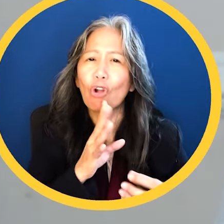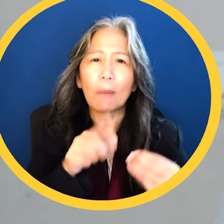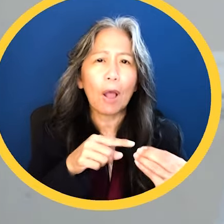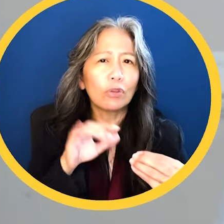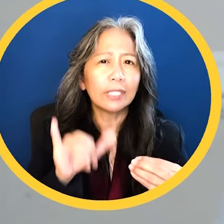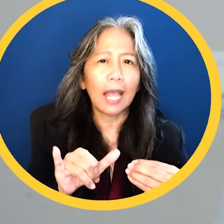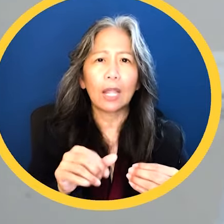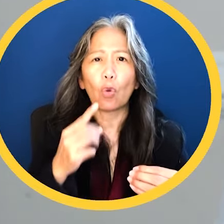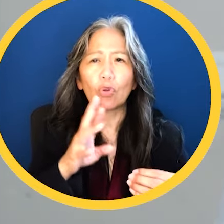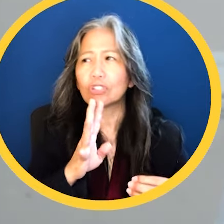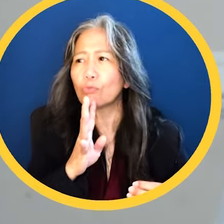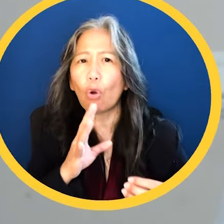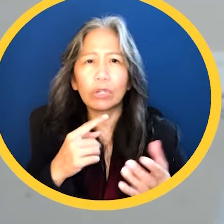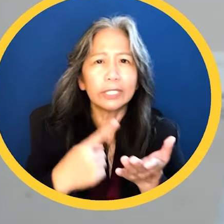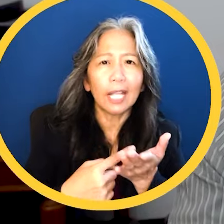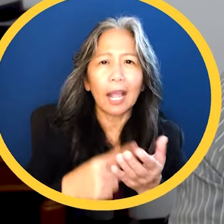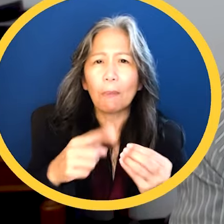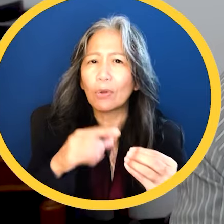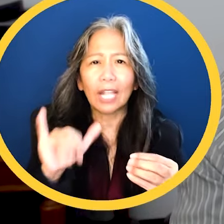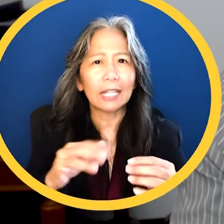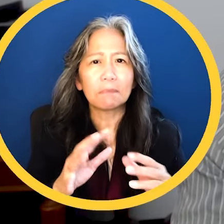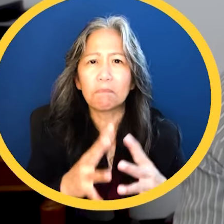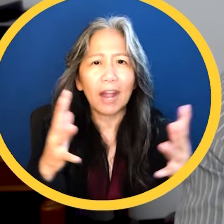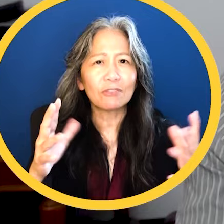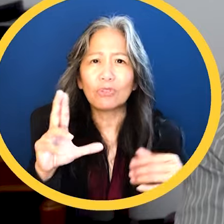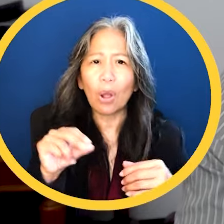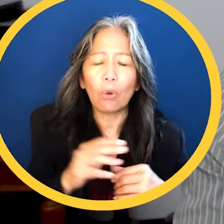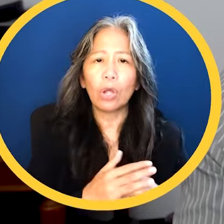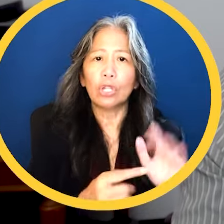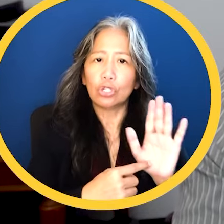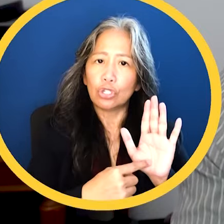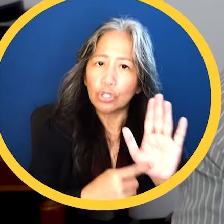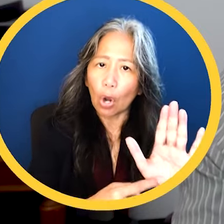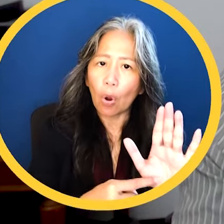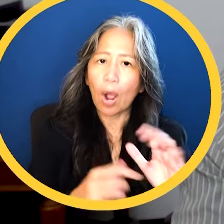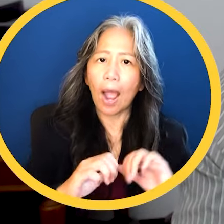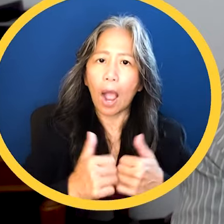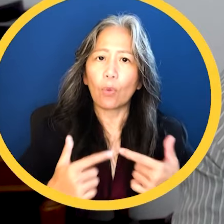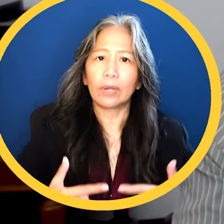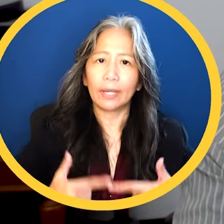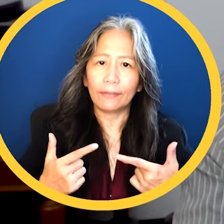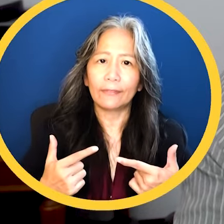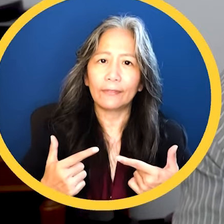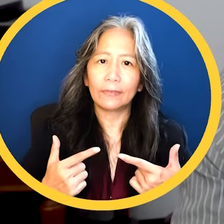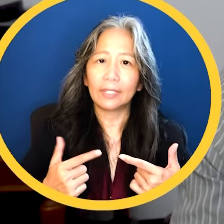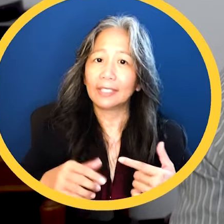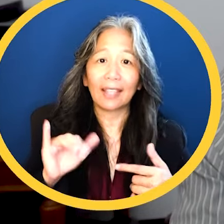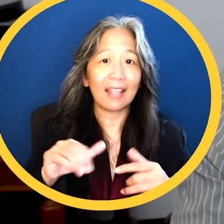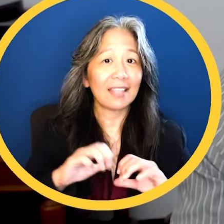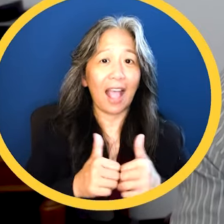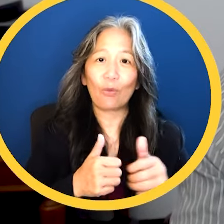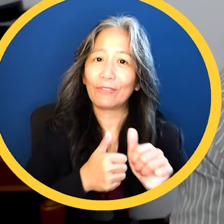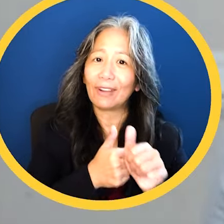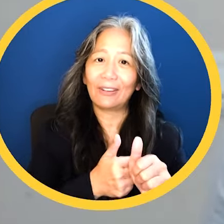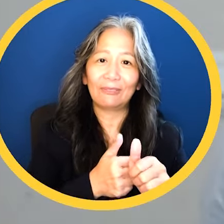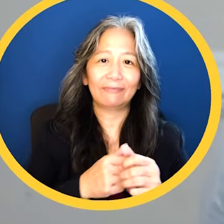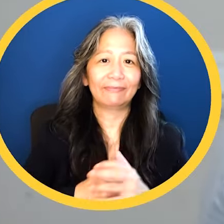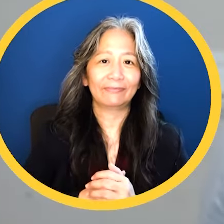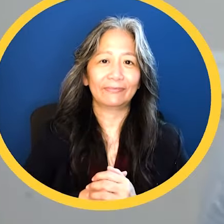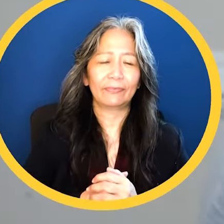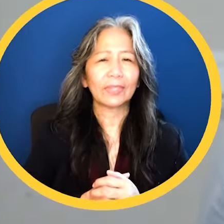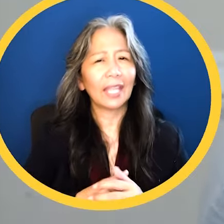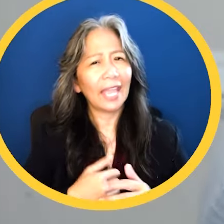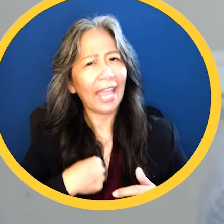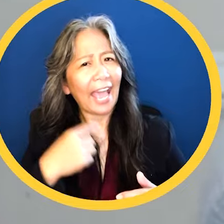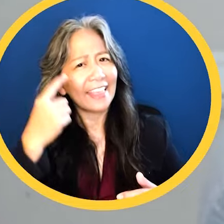like that or spoke about it that much. It was just, they showed us the way they lived, and then that's how we followed. I